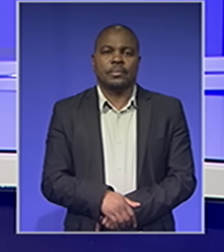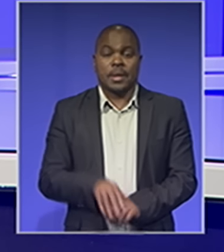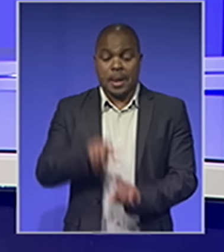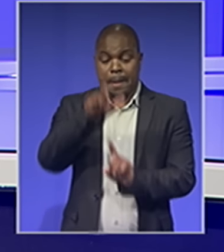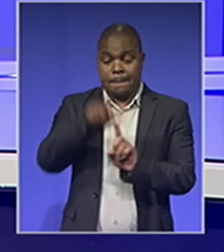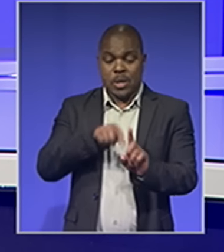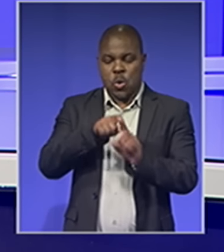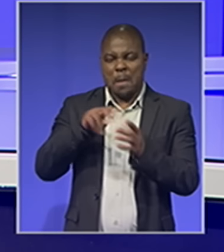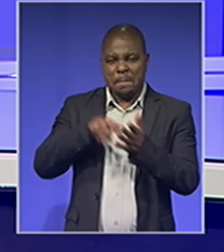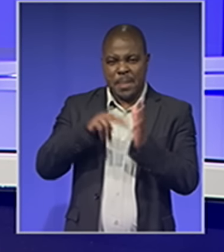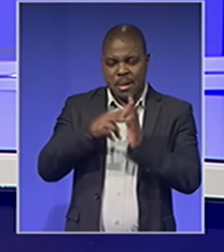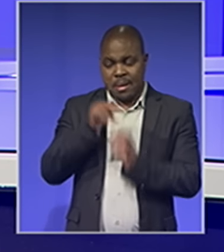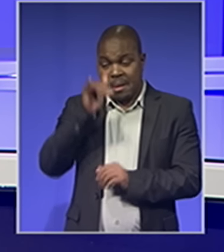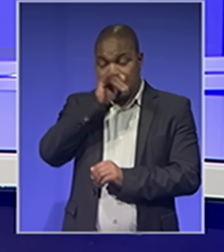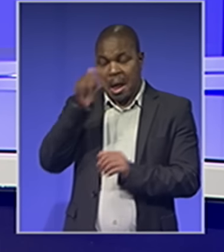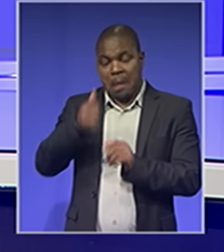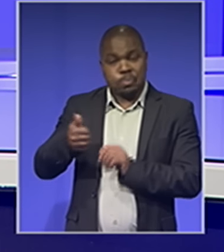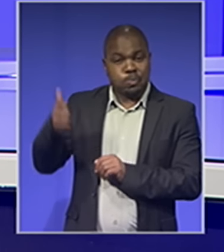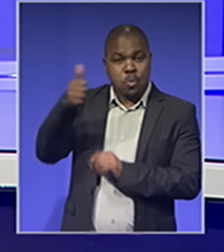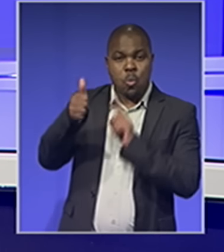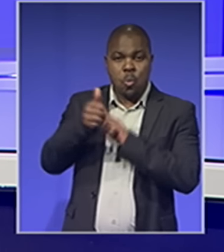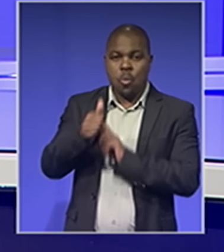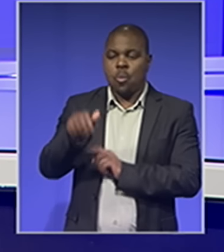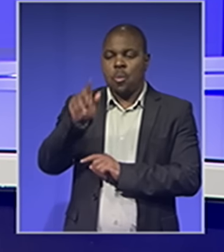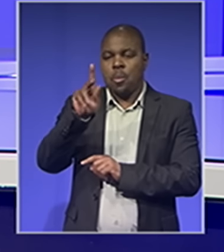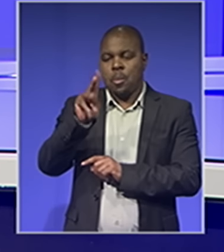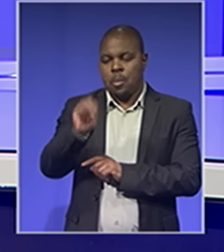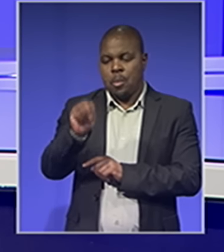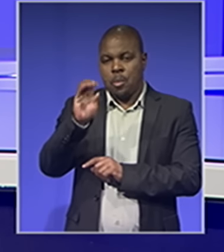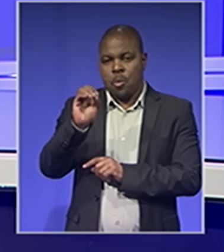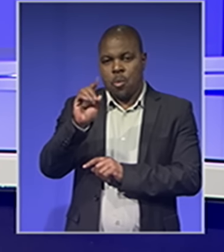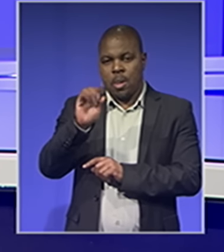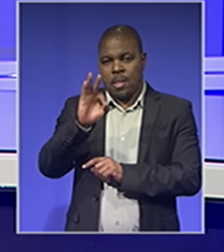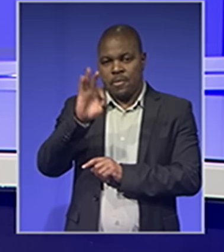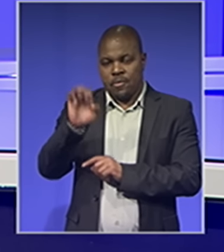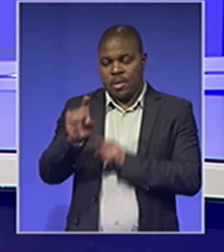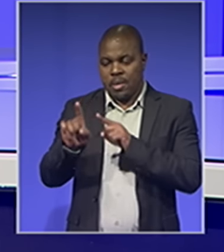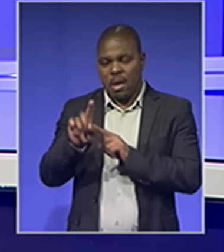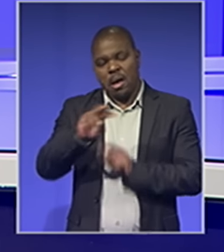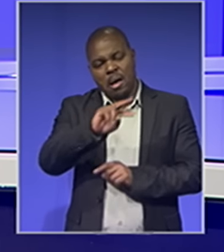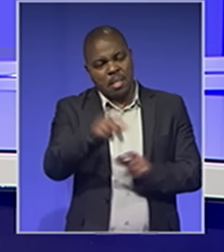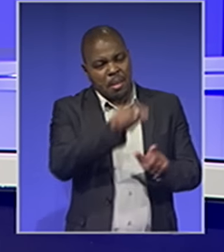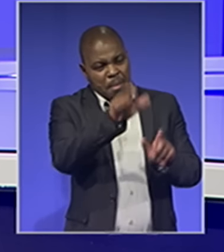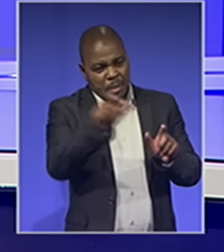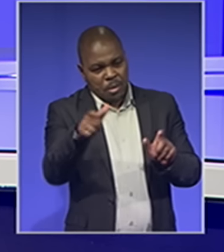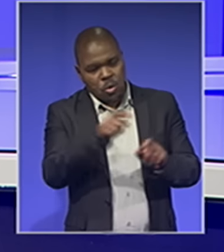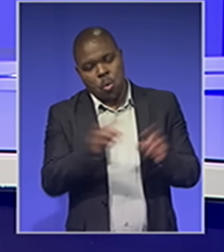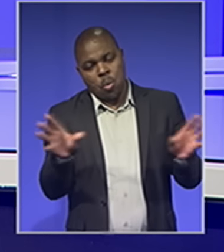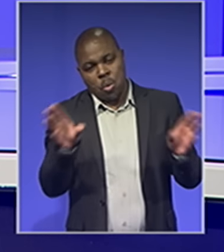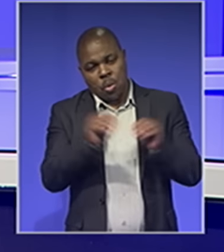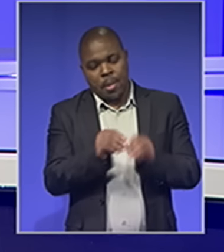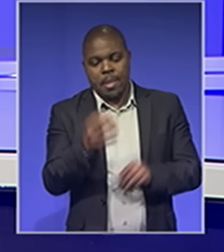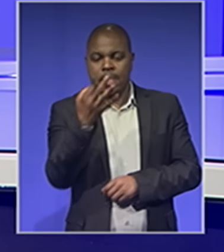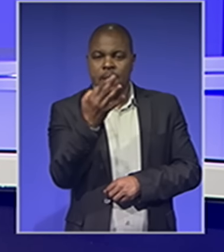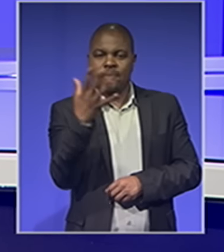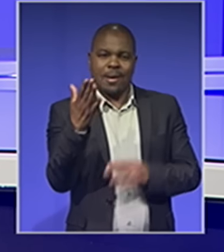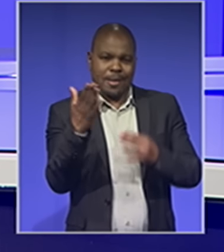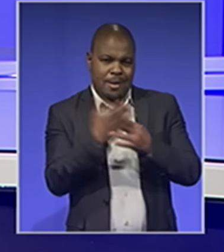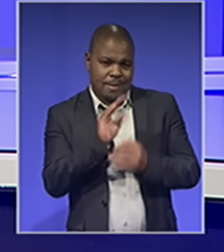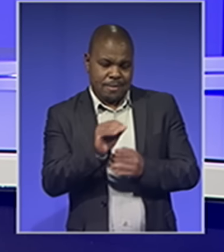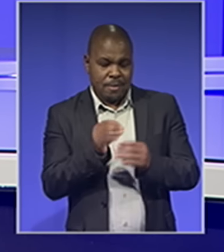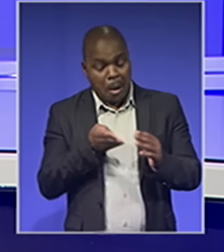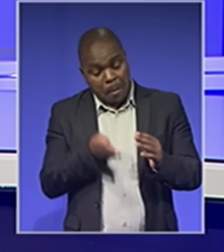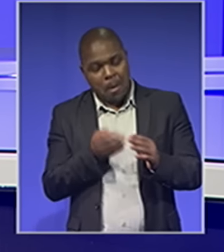Mologale mena mogolo Katiso Molefe le balatofadiwa kaene ba lebanwe ke ditatofatso di le 35 tse di